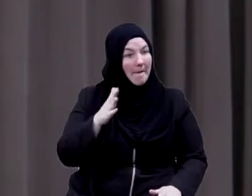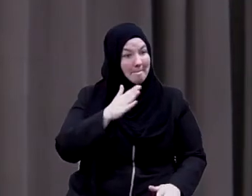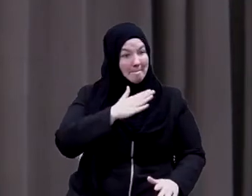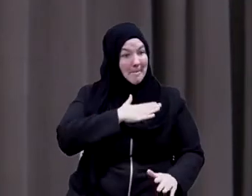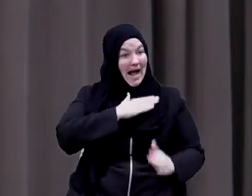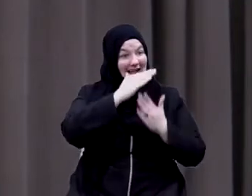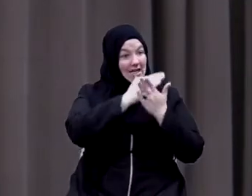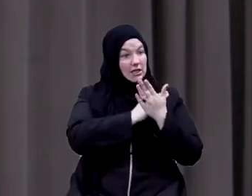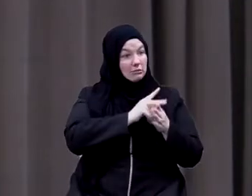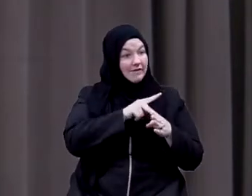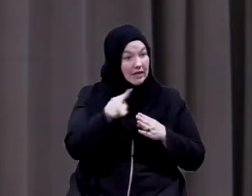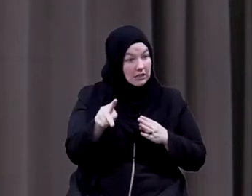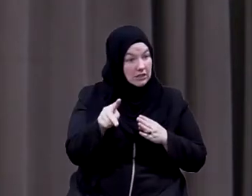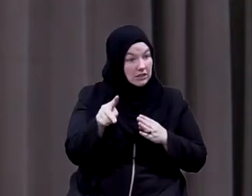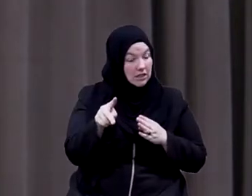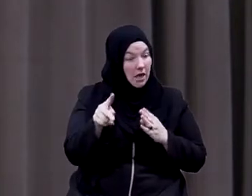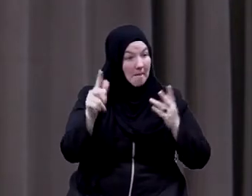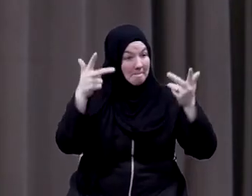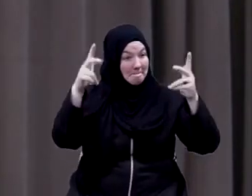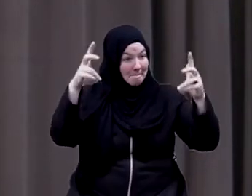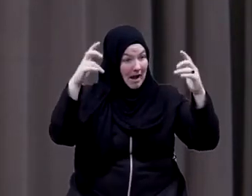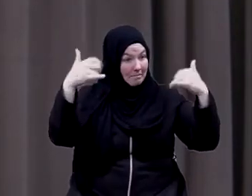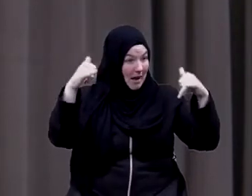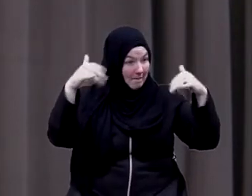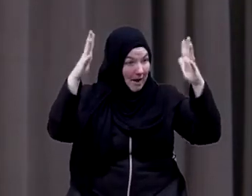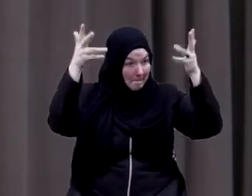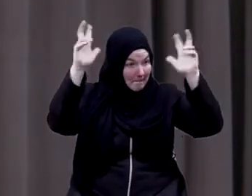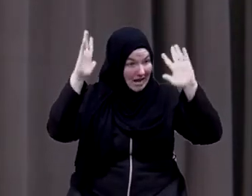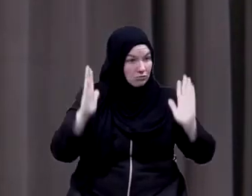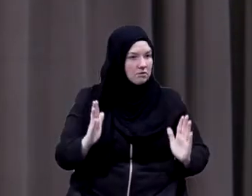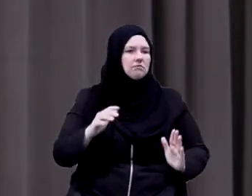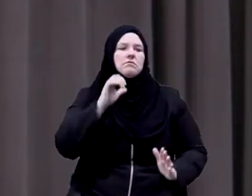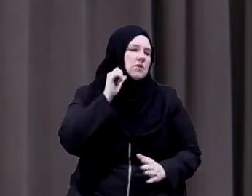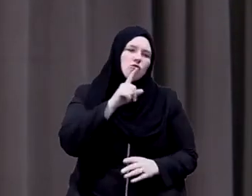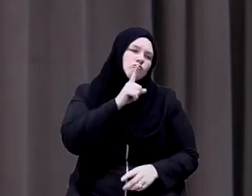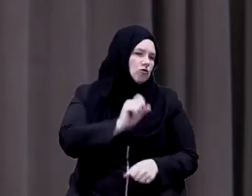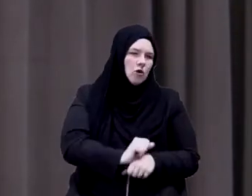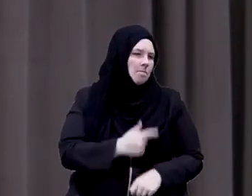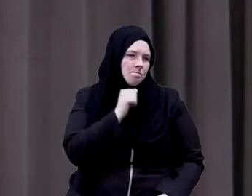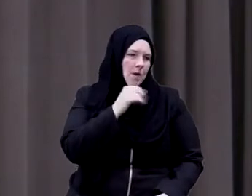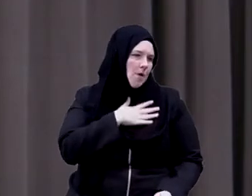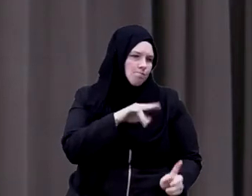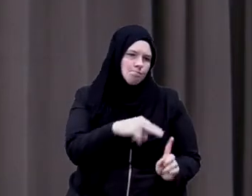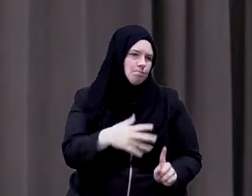of professions, being a player of anything is not a profession.